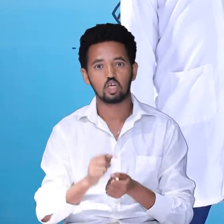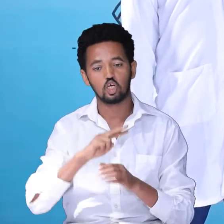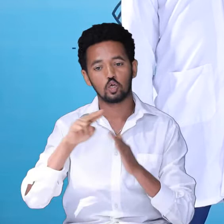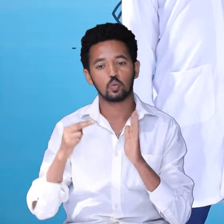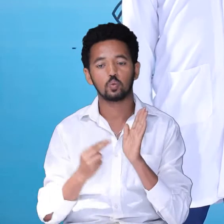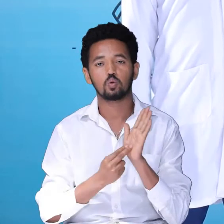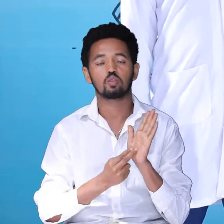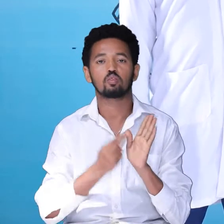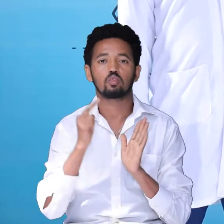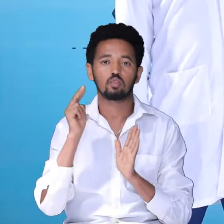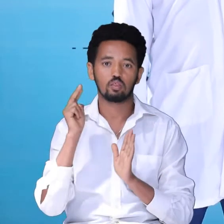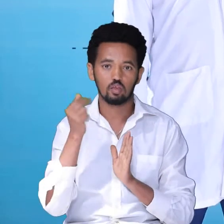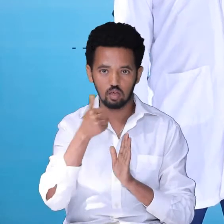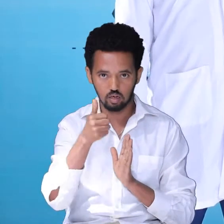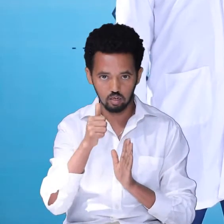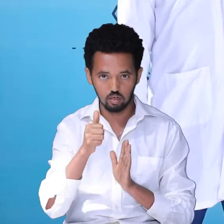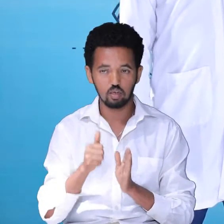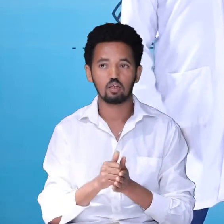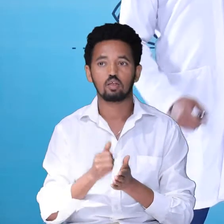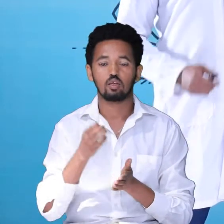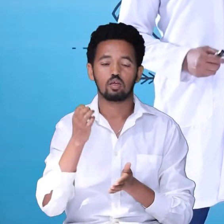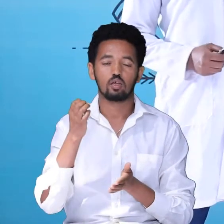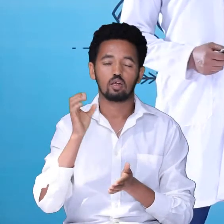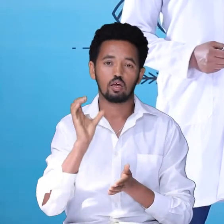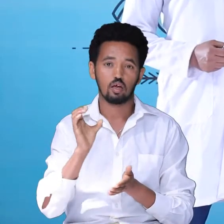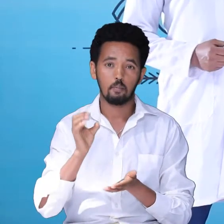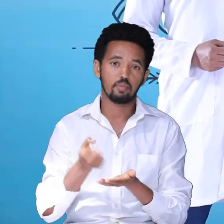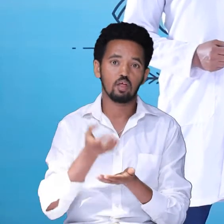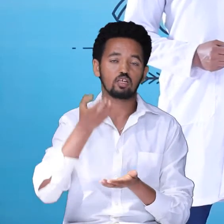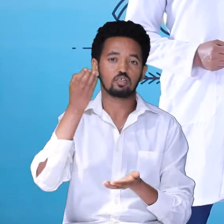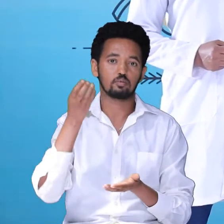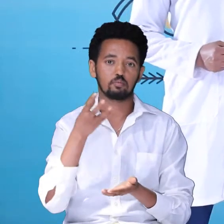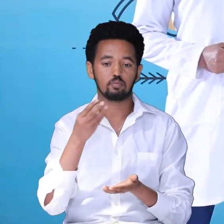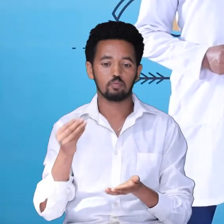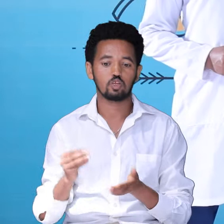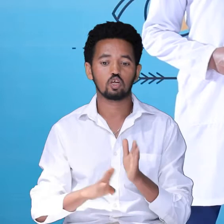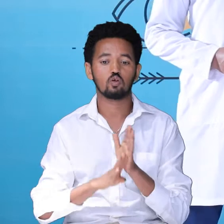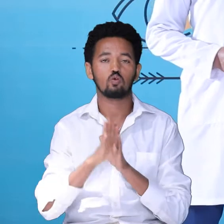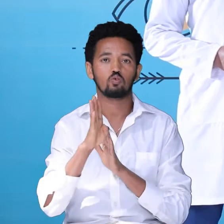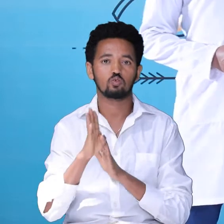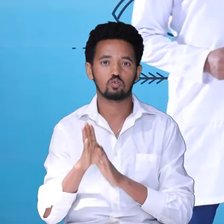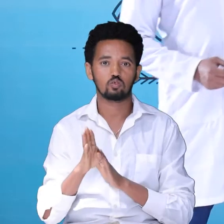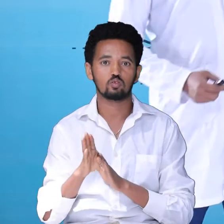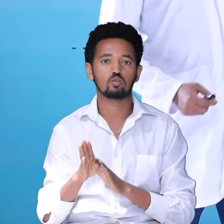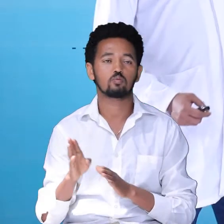Unit 10 Capitalism and the Growth of Democracy.